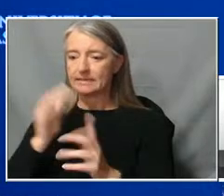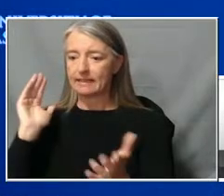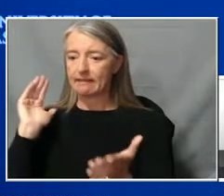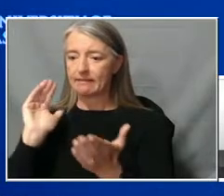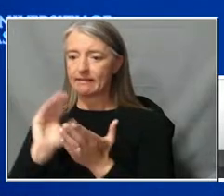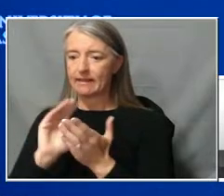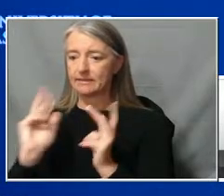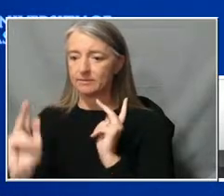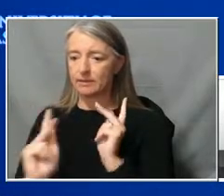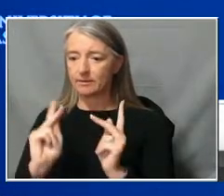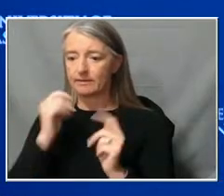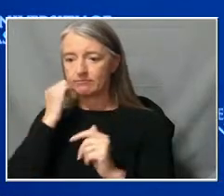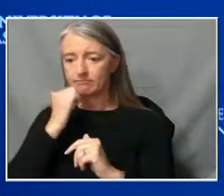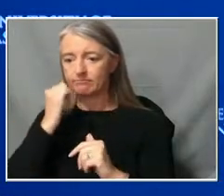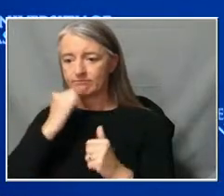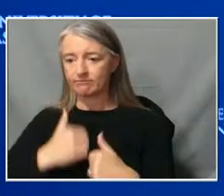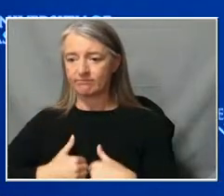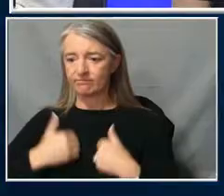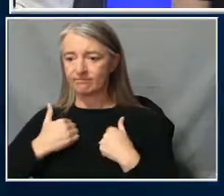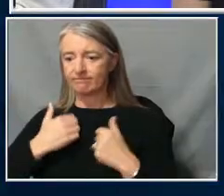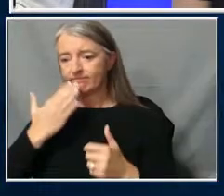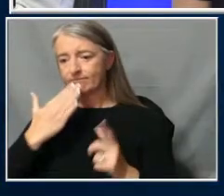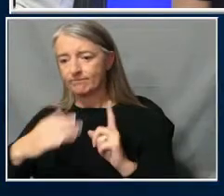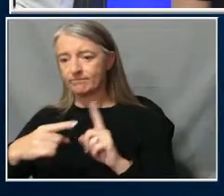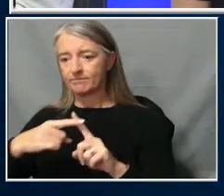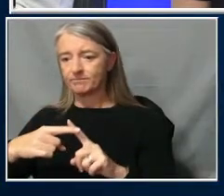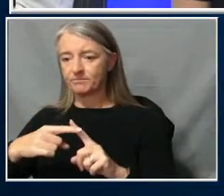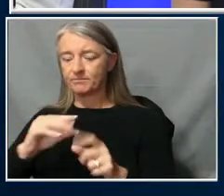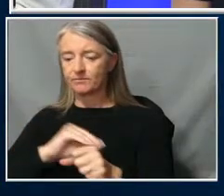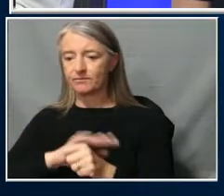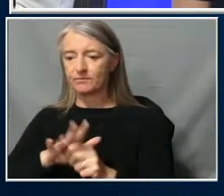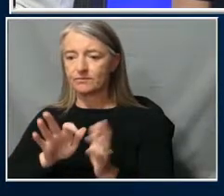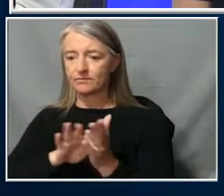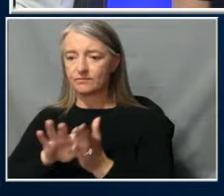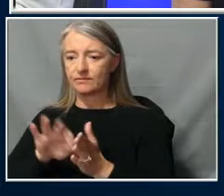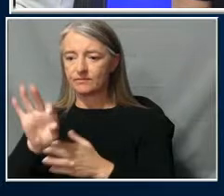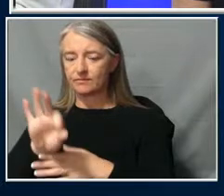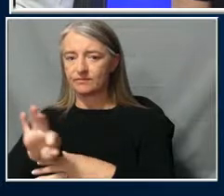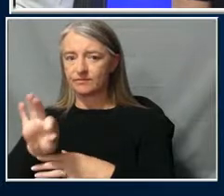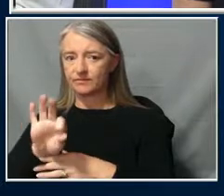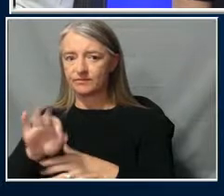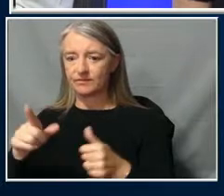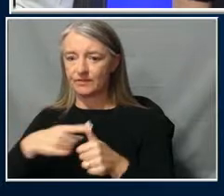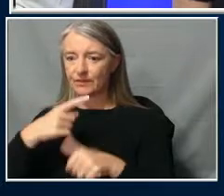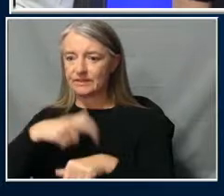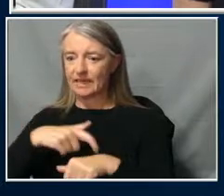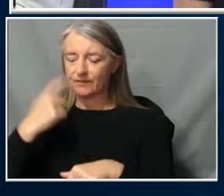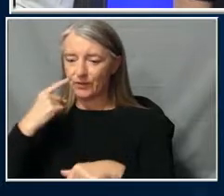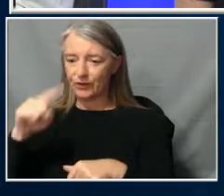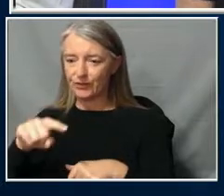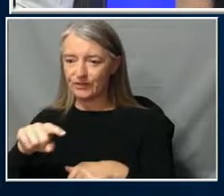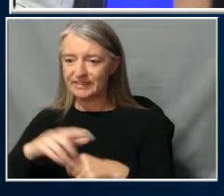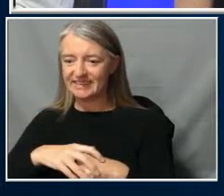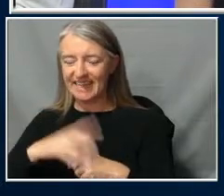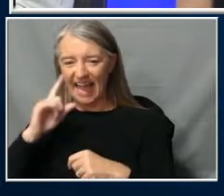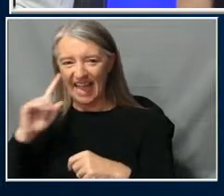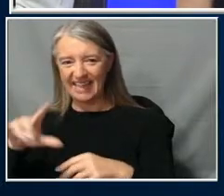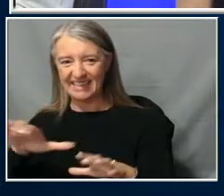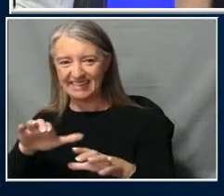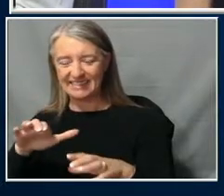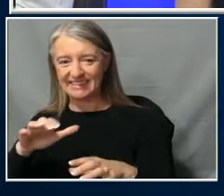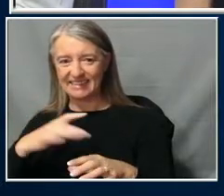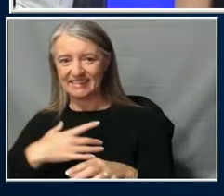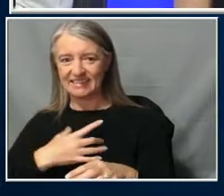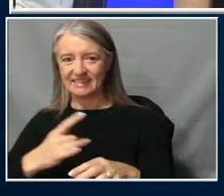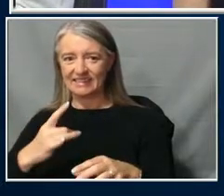fewer people's everyday lives, which is always a good thing. All right, I did the COVID count for you on Friday. Yeah. It's the first time. Uh-oh. I think hope it went okay. I